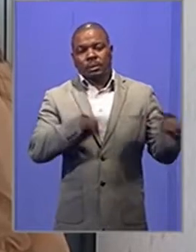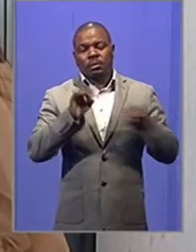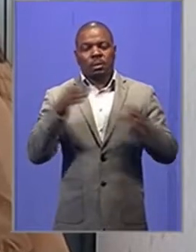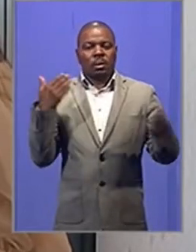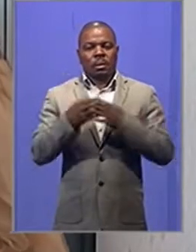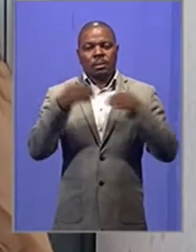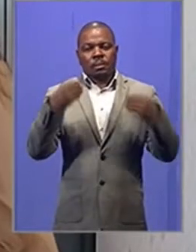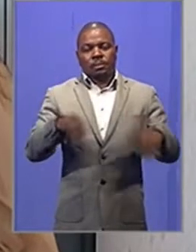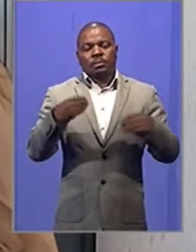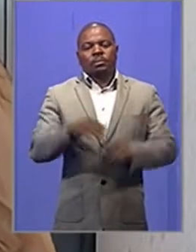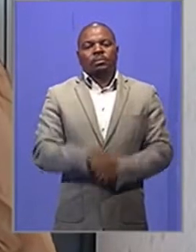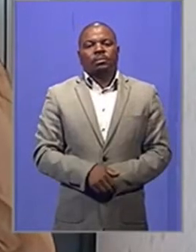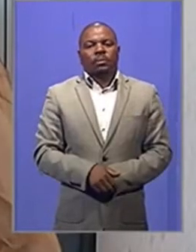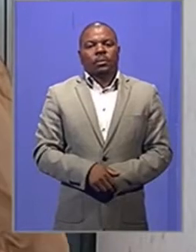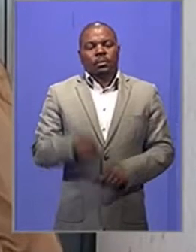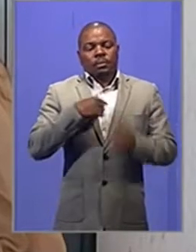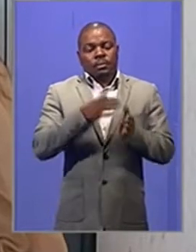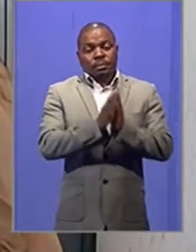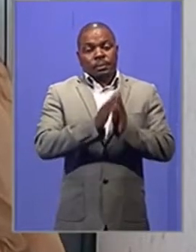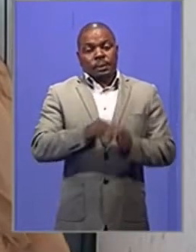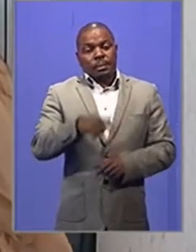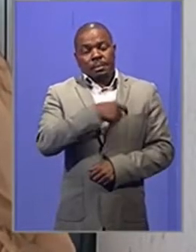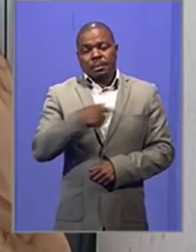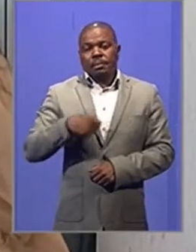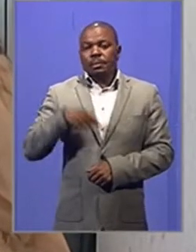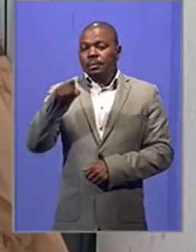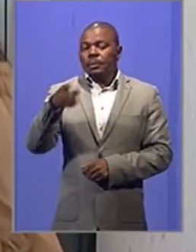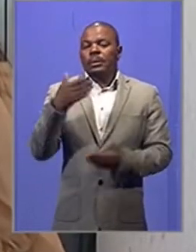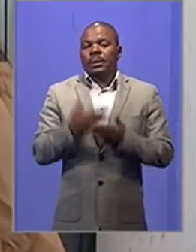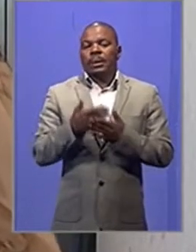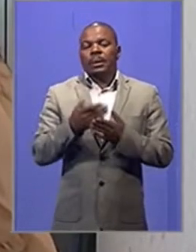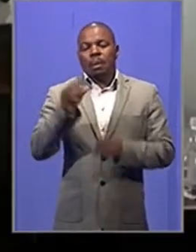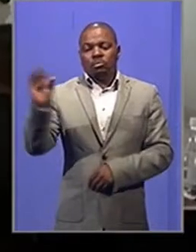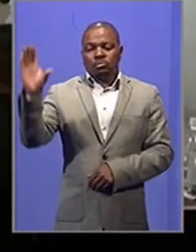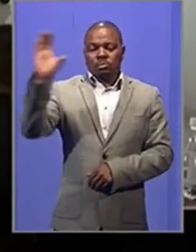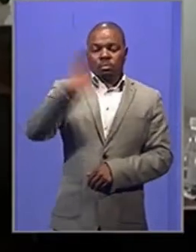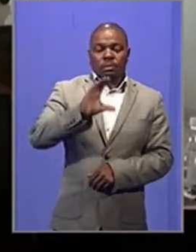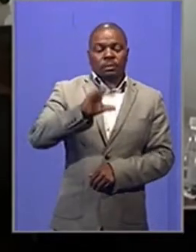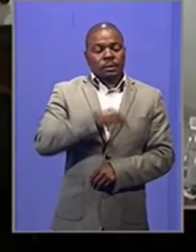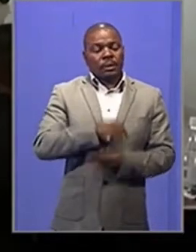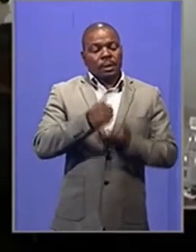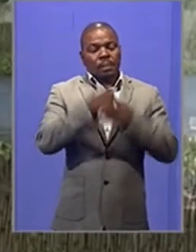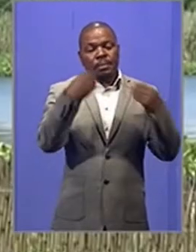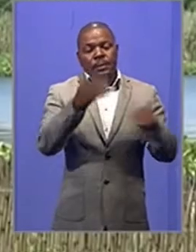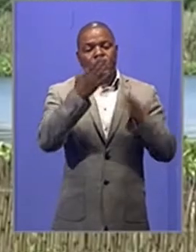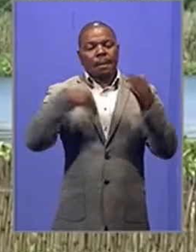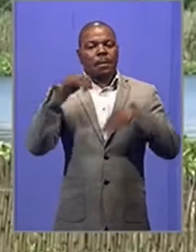the tourism space, so ne ke kopa gore president ha aka allocate the funds so that we can resuscitate